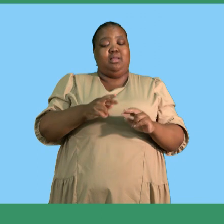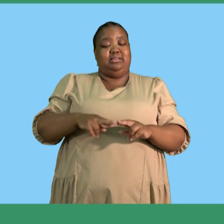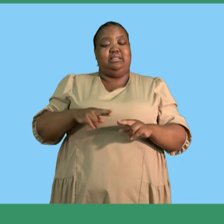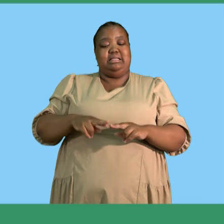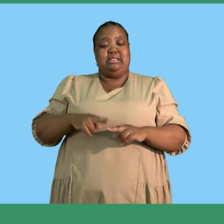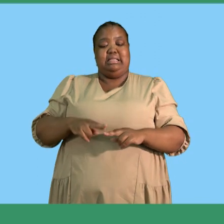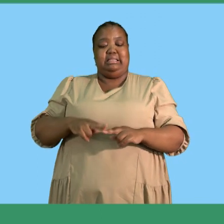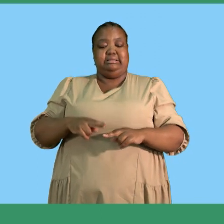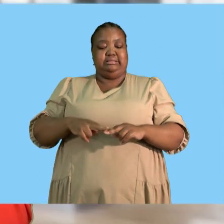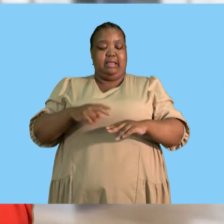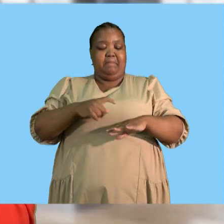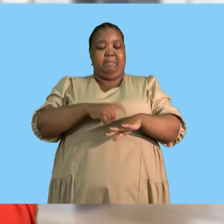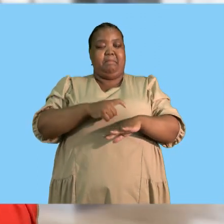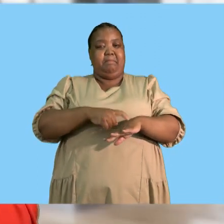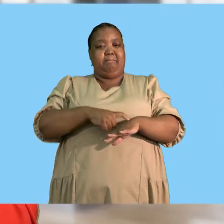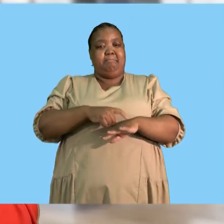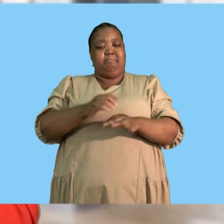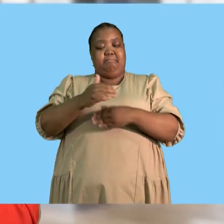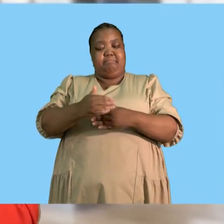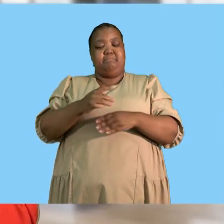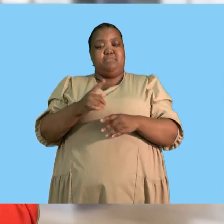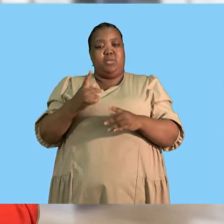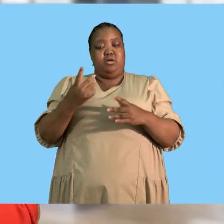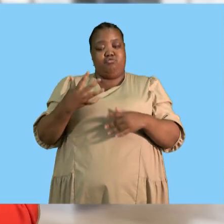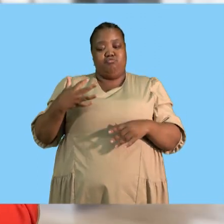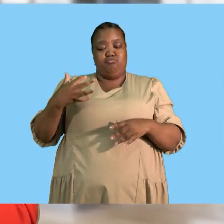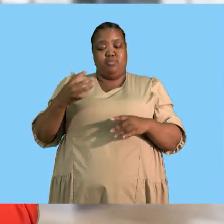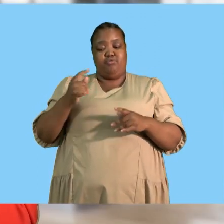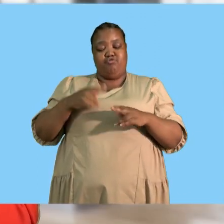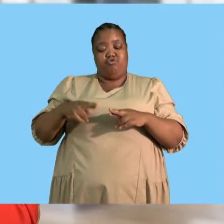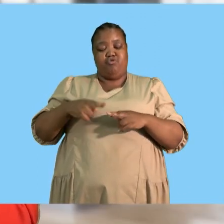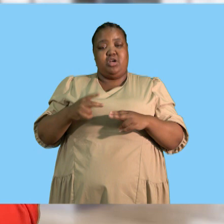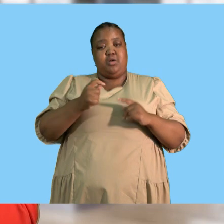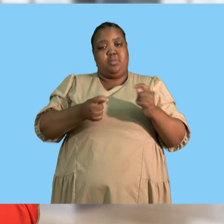the rent on time. So the contract will indicate that